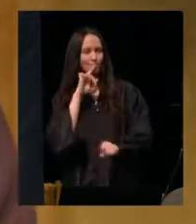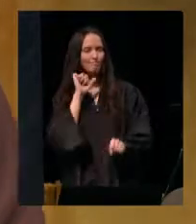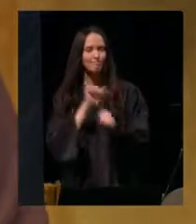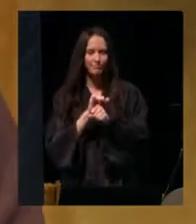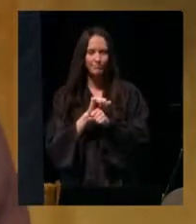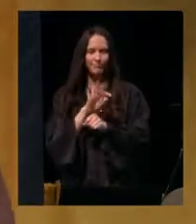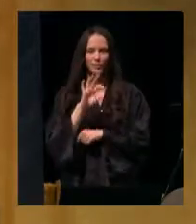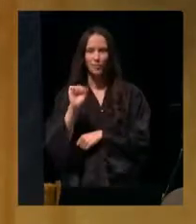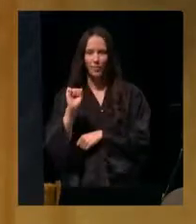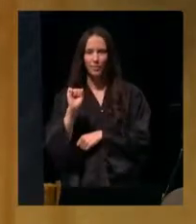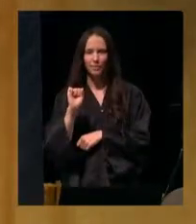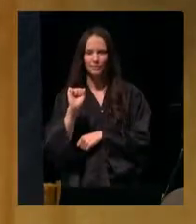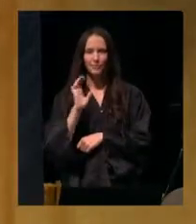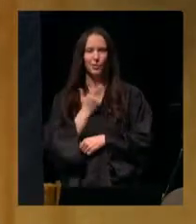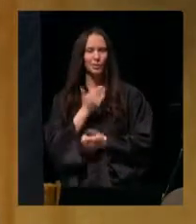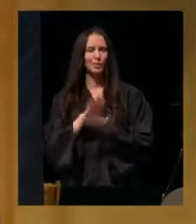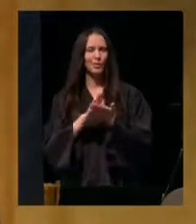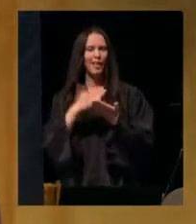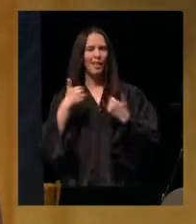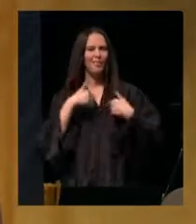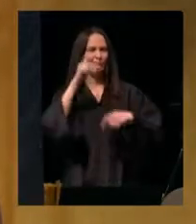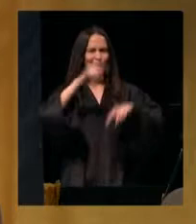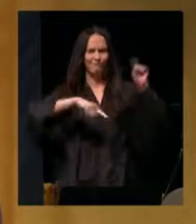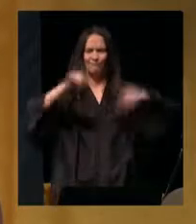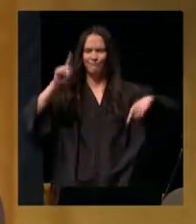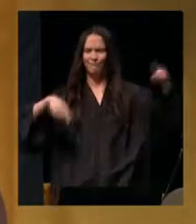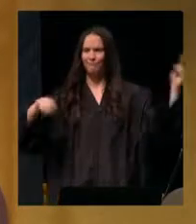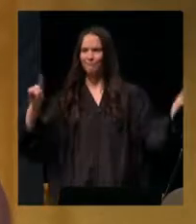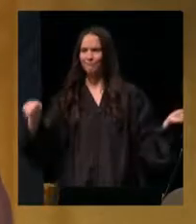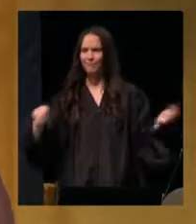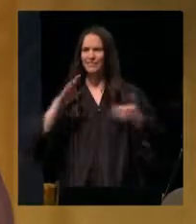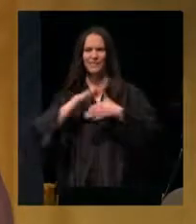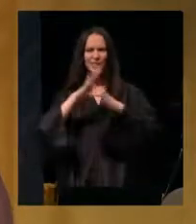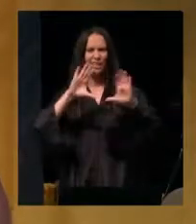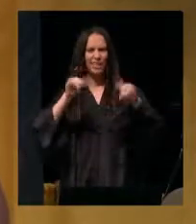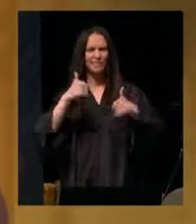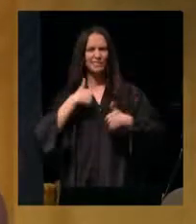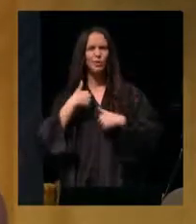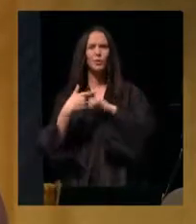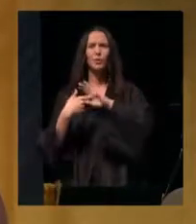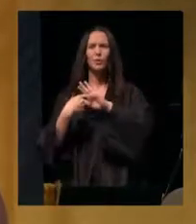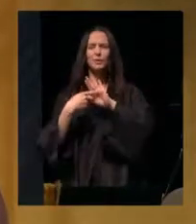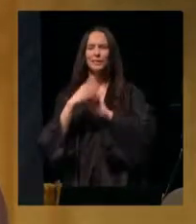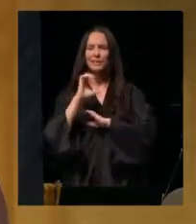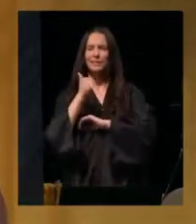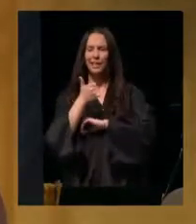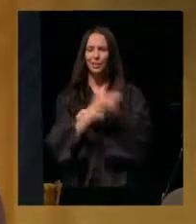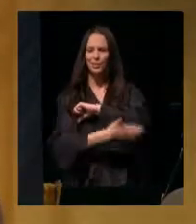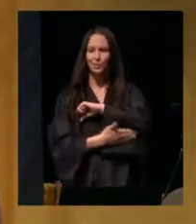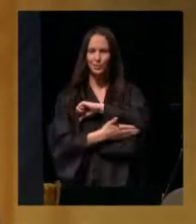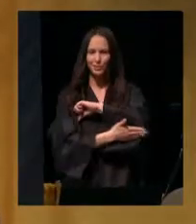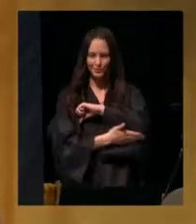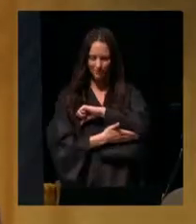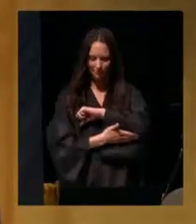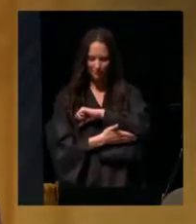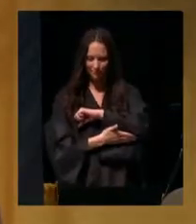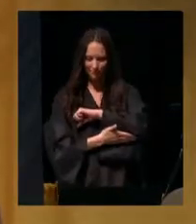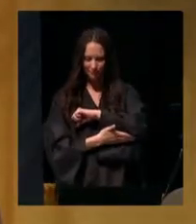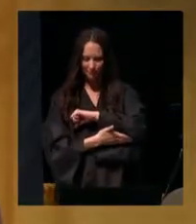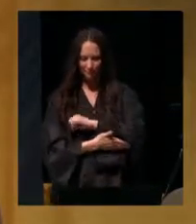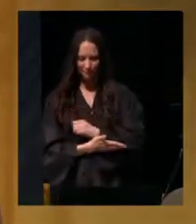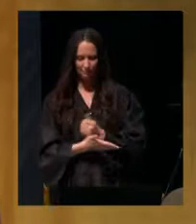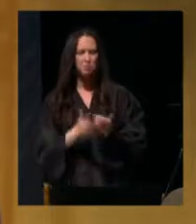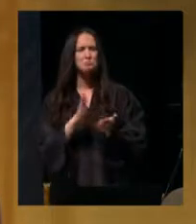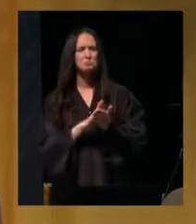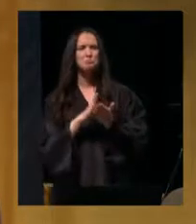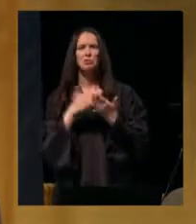diversity. As mentioned, our senior class alone represents over 10 countries. Our school has a wide variety of athletics